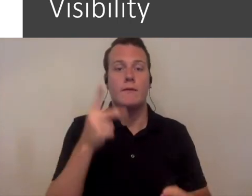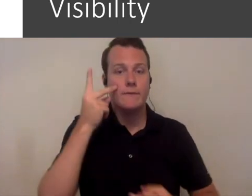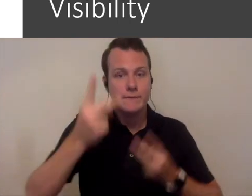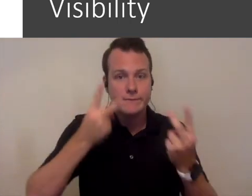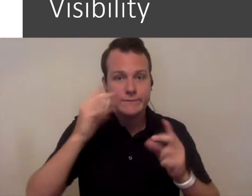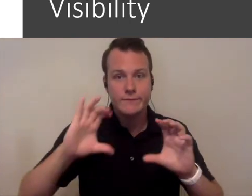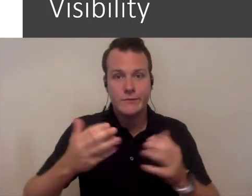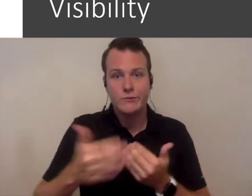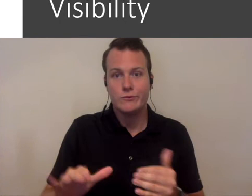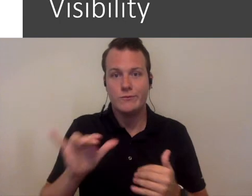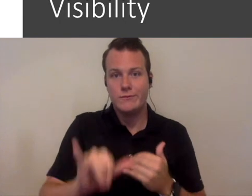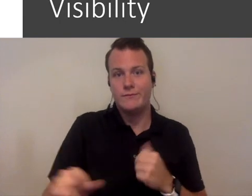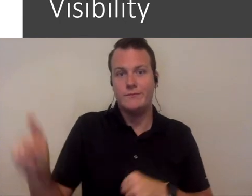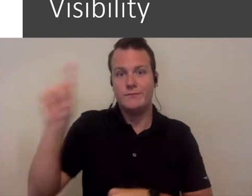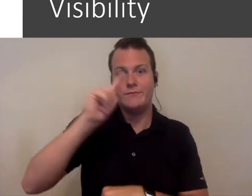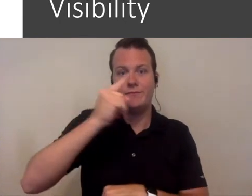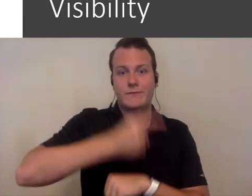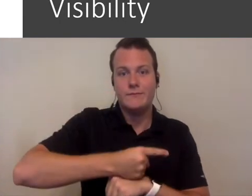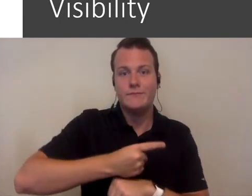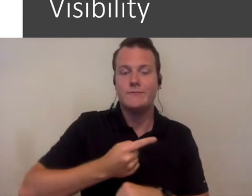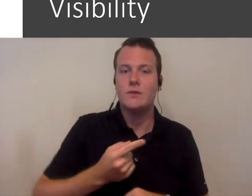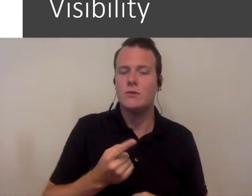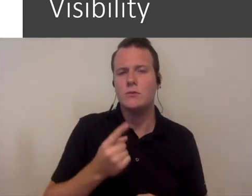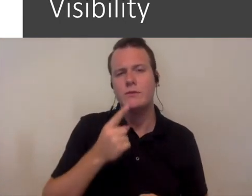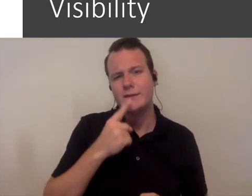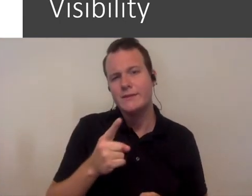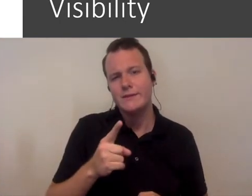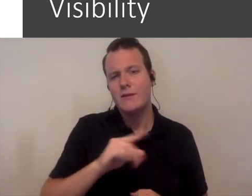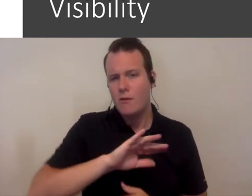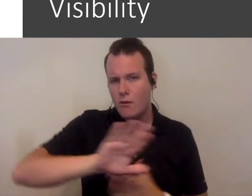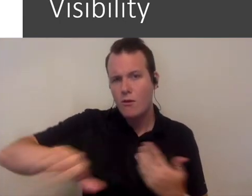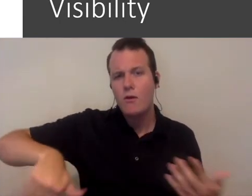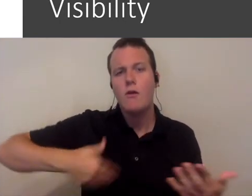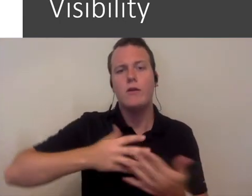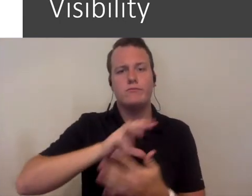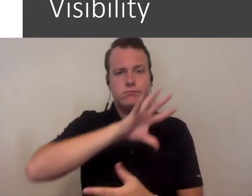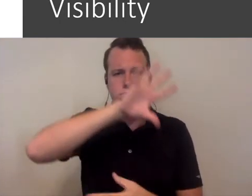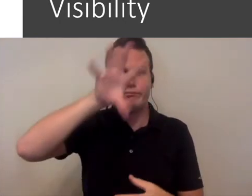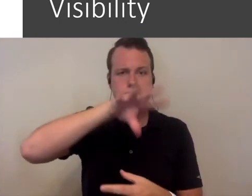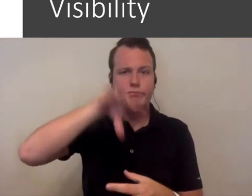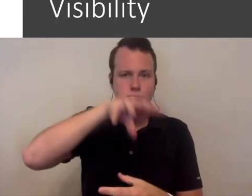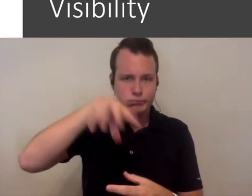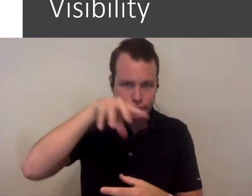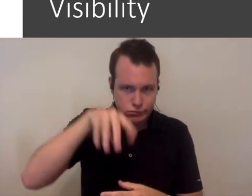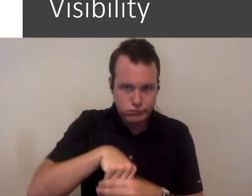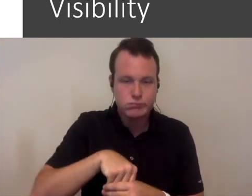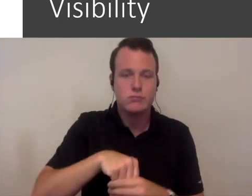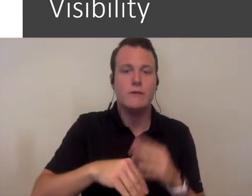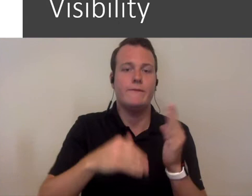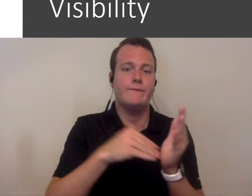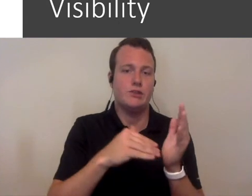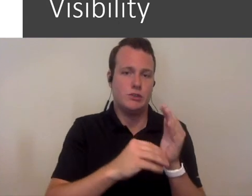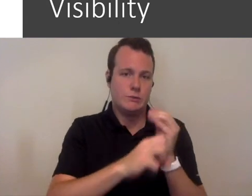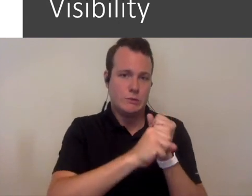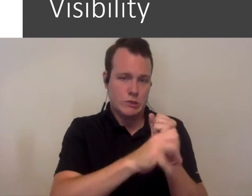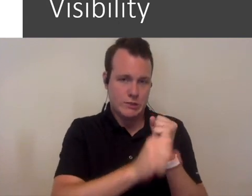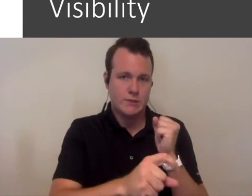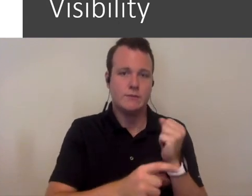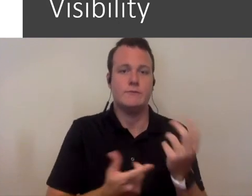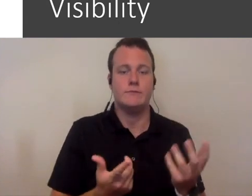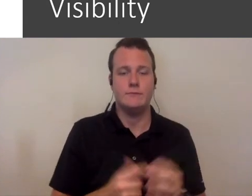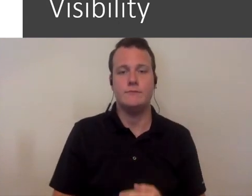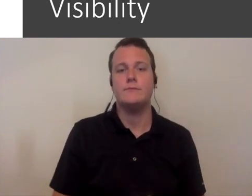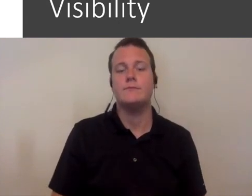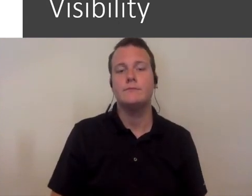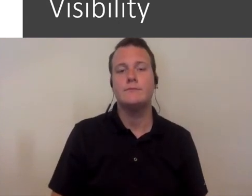classroom that day. And so it's all part of your marketing campaign, all part of marketing. So it's that